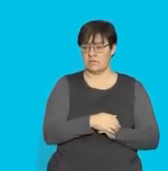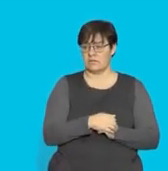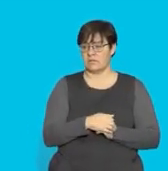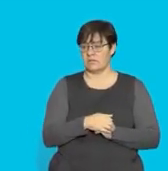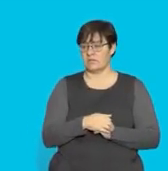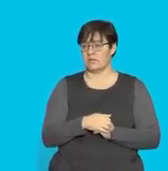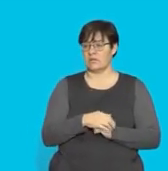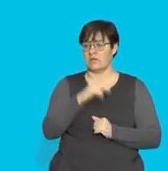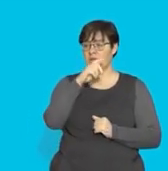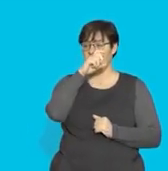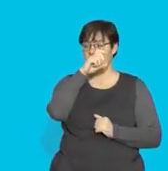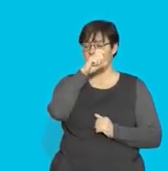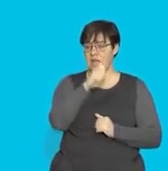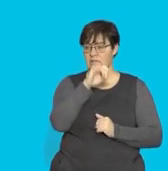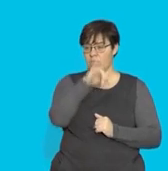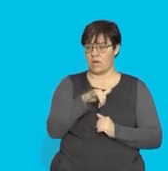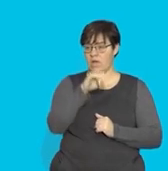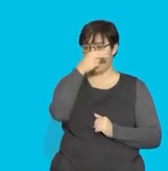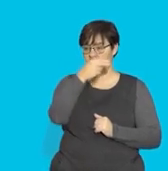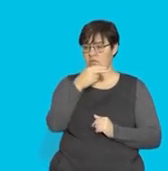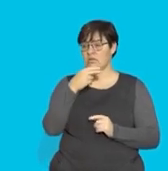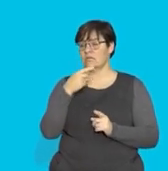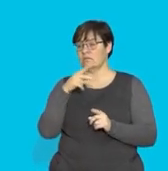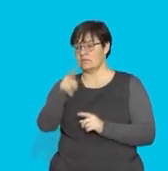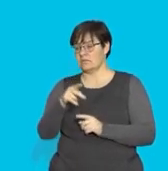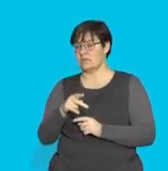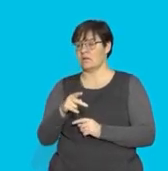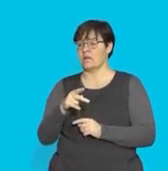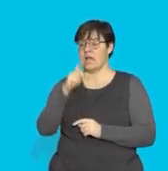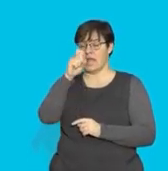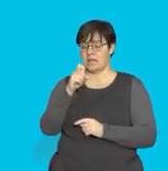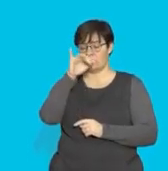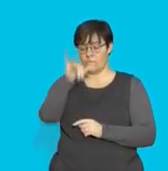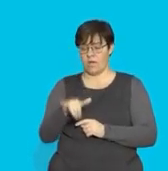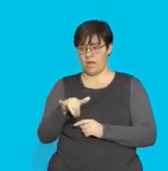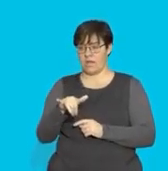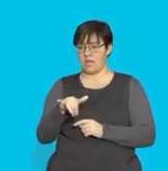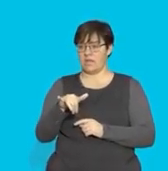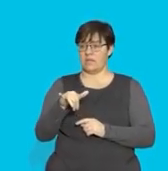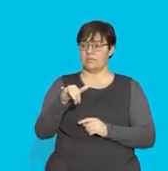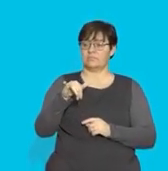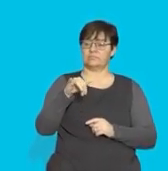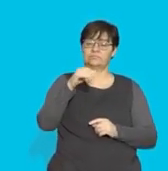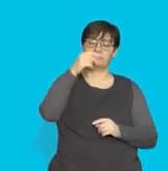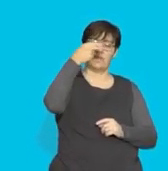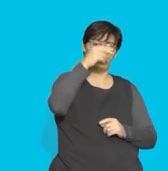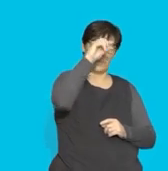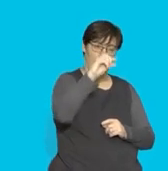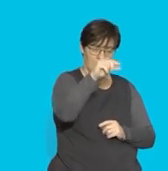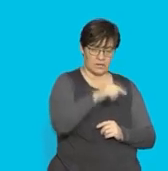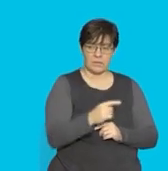presented in my genotype and phenotype ratios. So what I've quickly illustrated here is